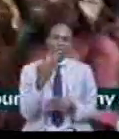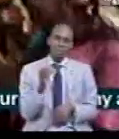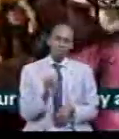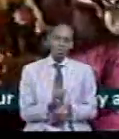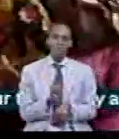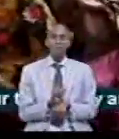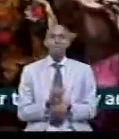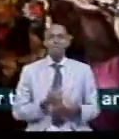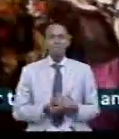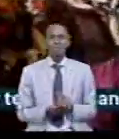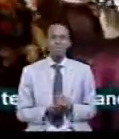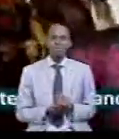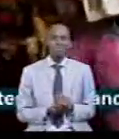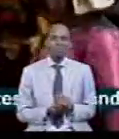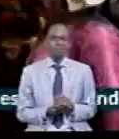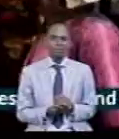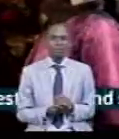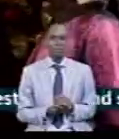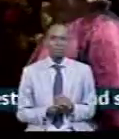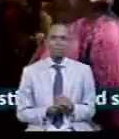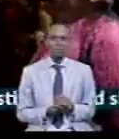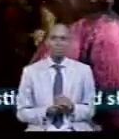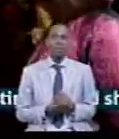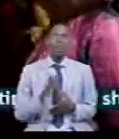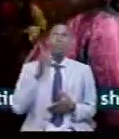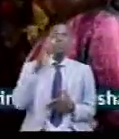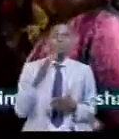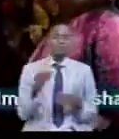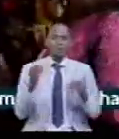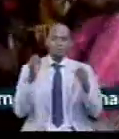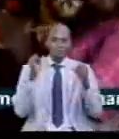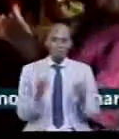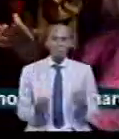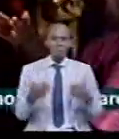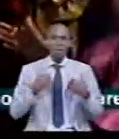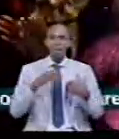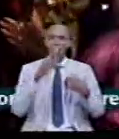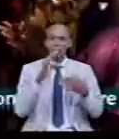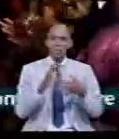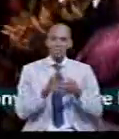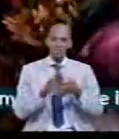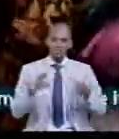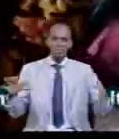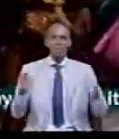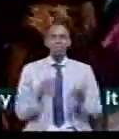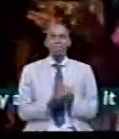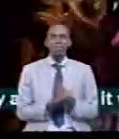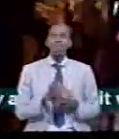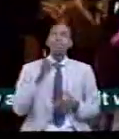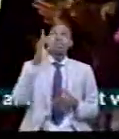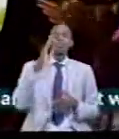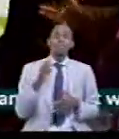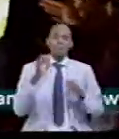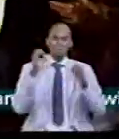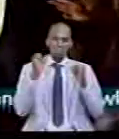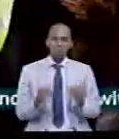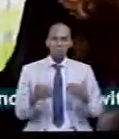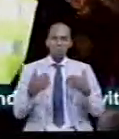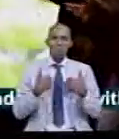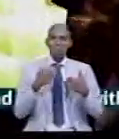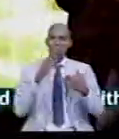clutches up? God's power has been released. God's power has been